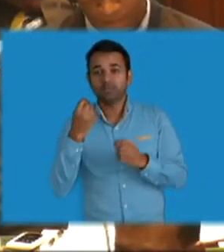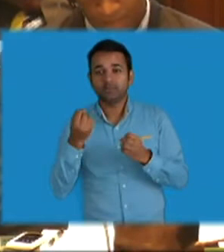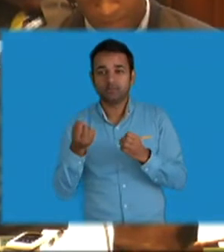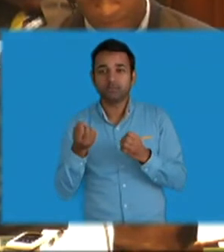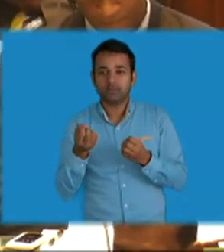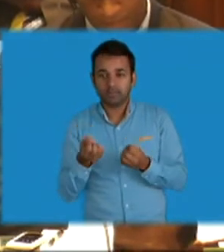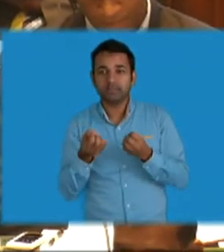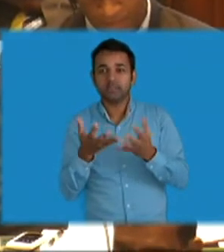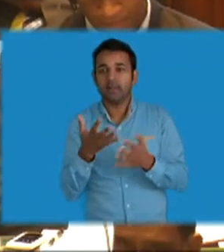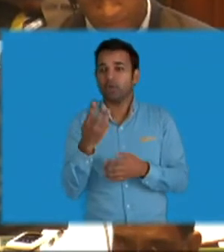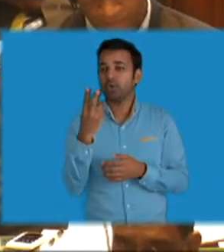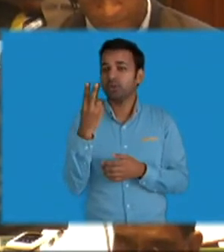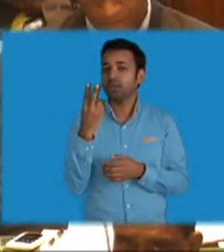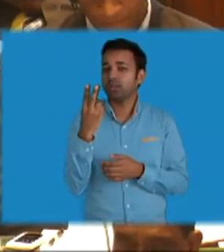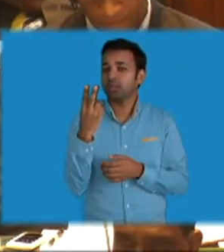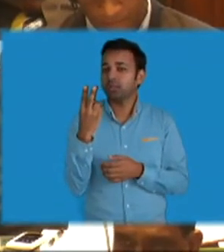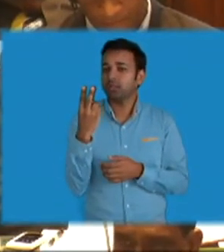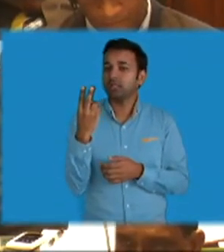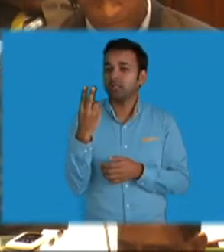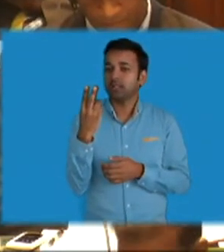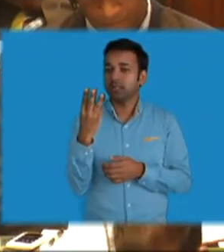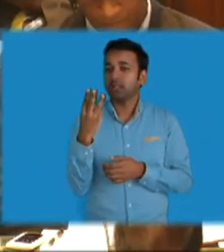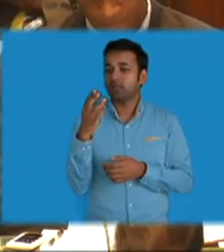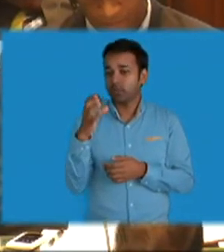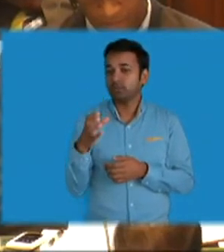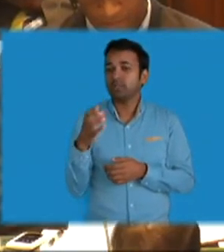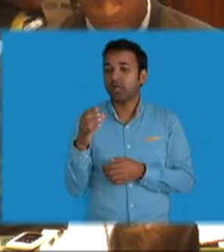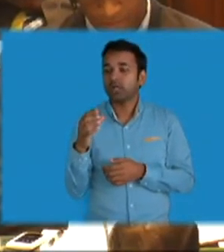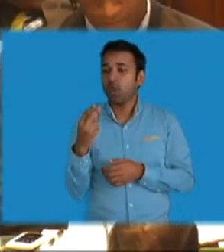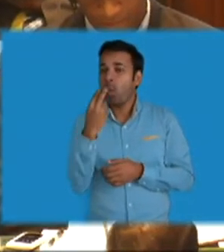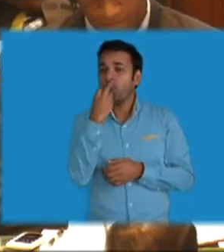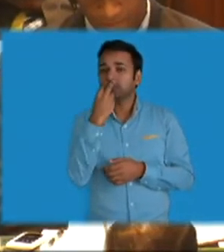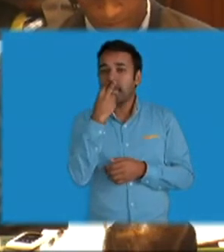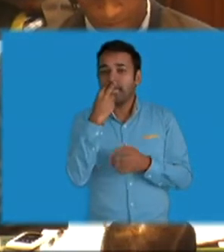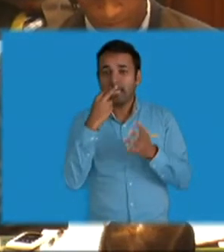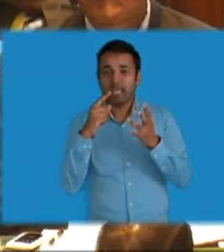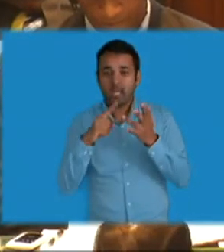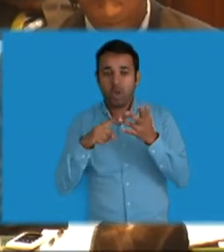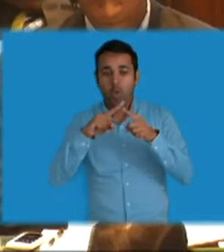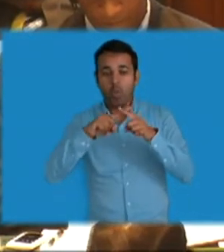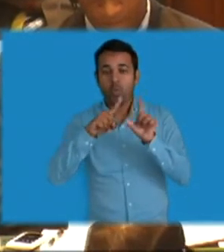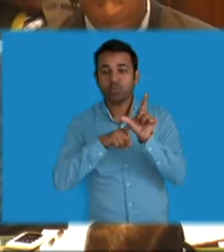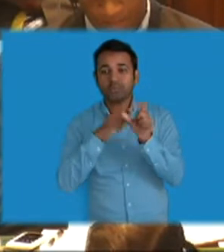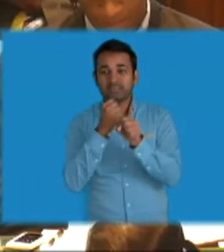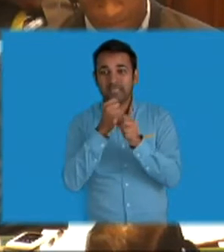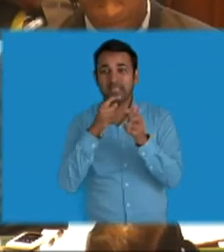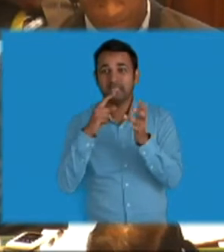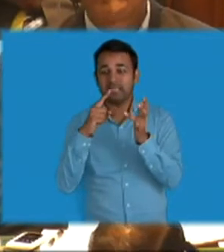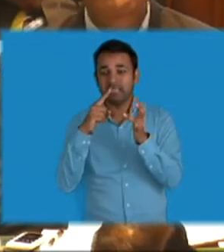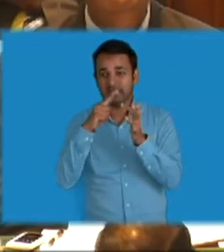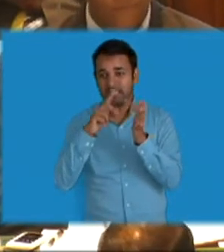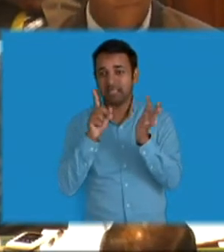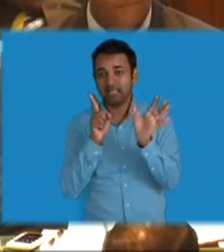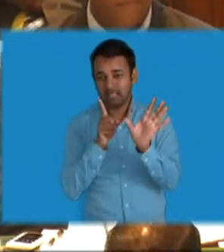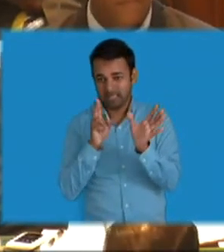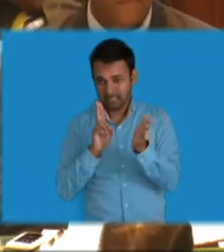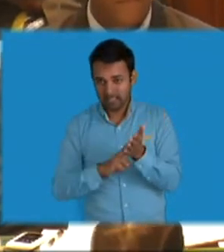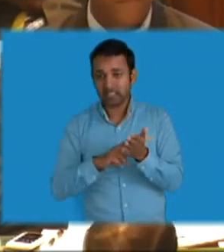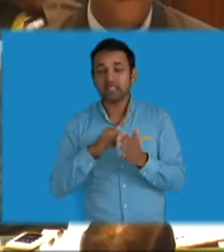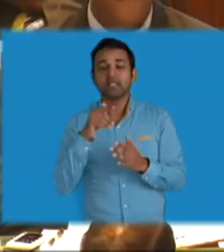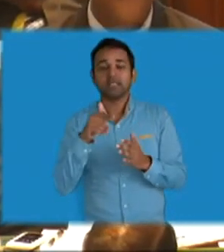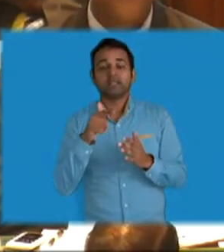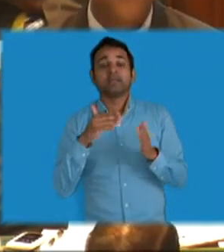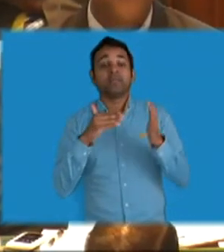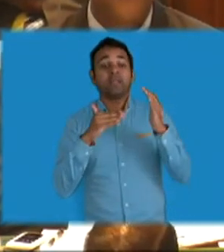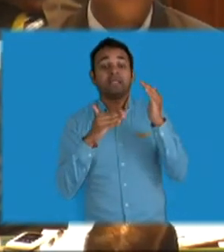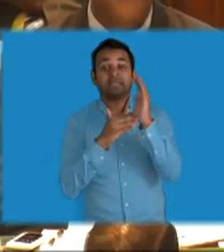supply, because carbon is absorbed into the tree. The size of the tree indicates the amount